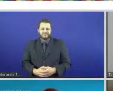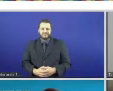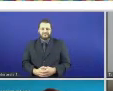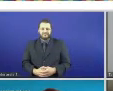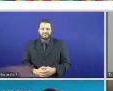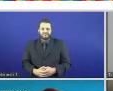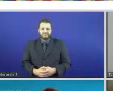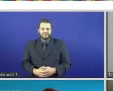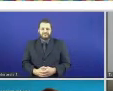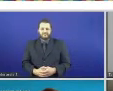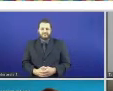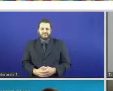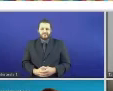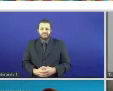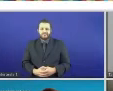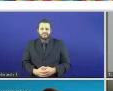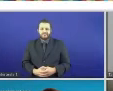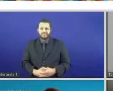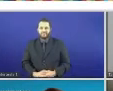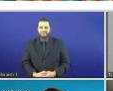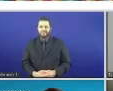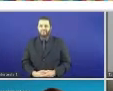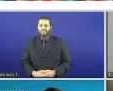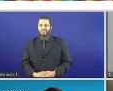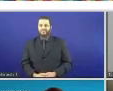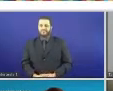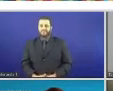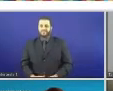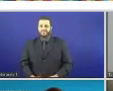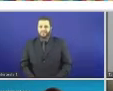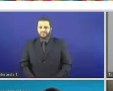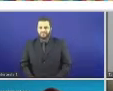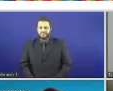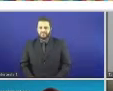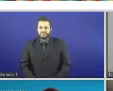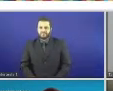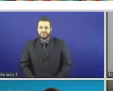We are at a moment in time today. Todavía no tenemos simultáneo.